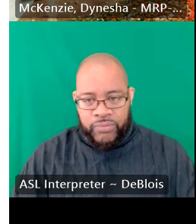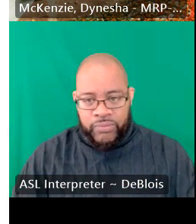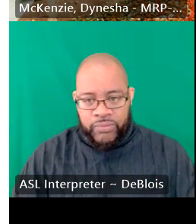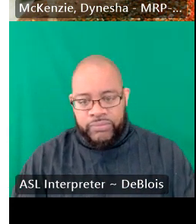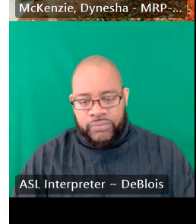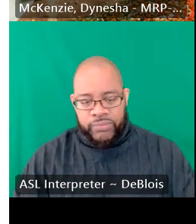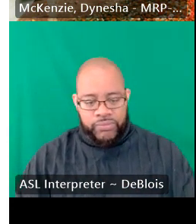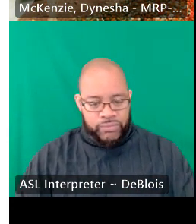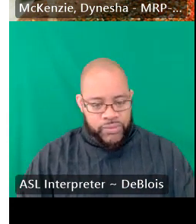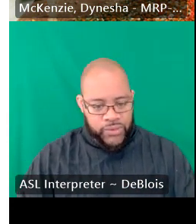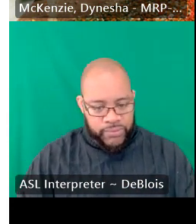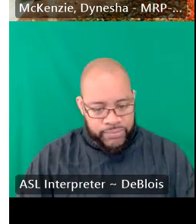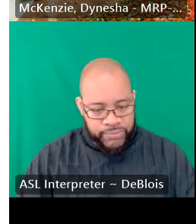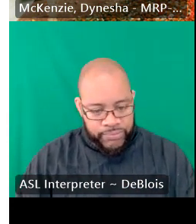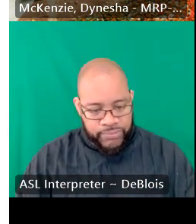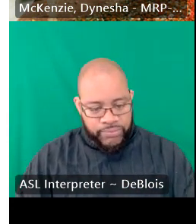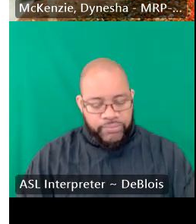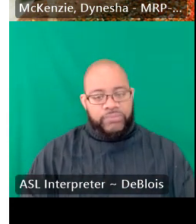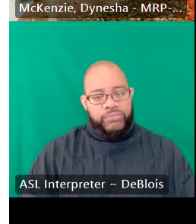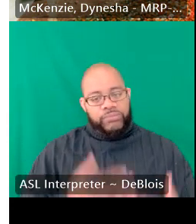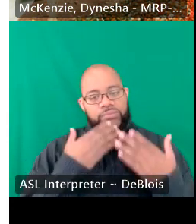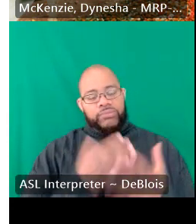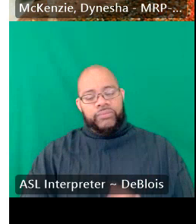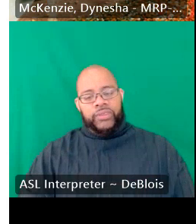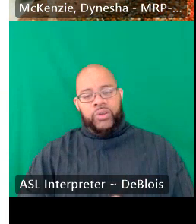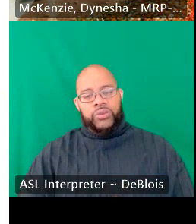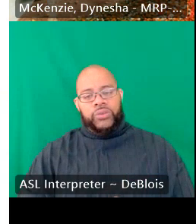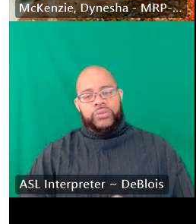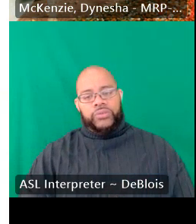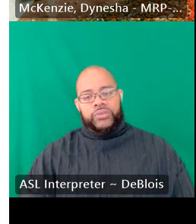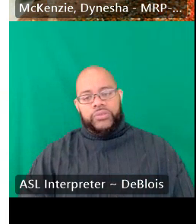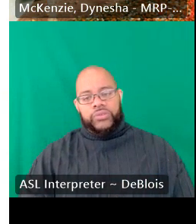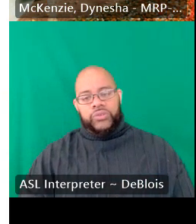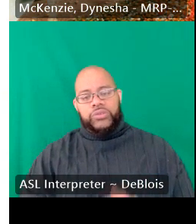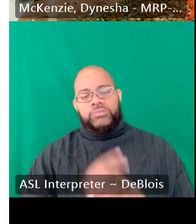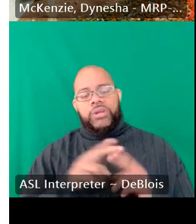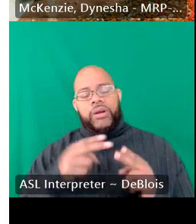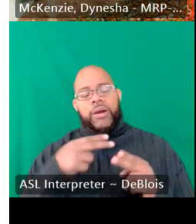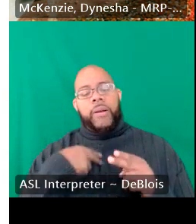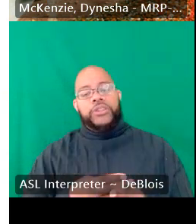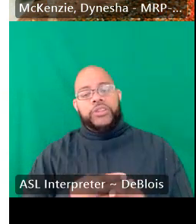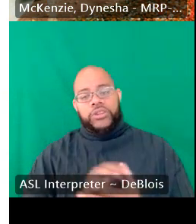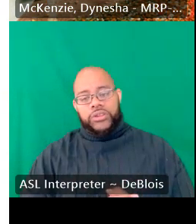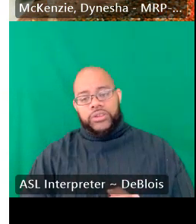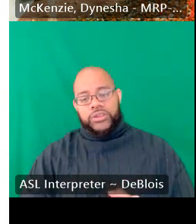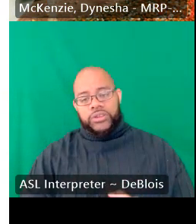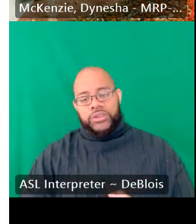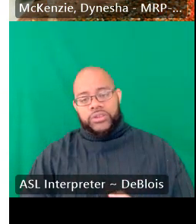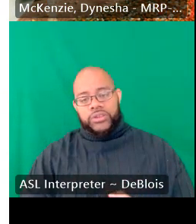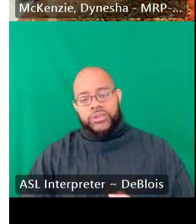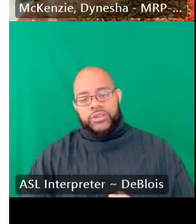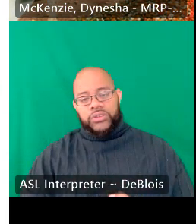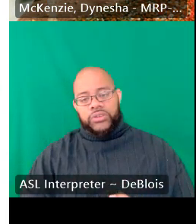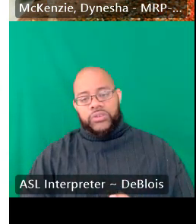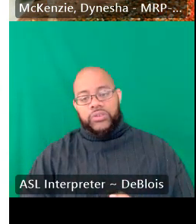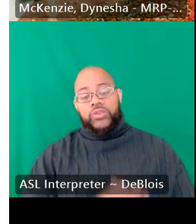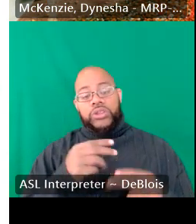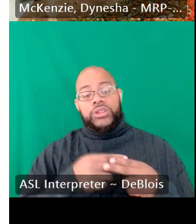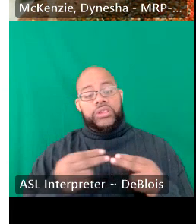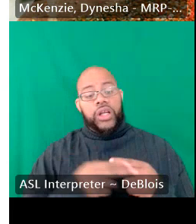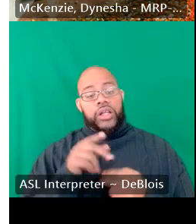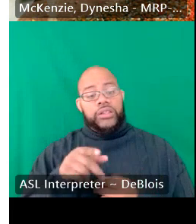over to you. Great, thanks. I will just briefly mention the other item on this slide, which is